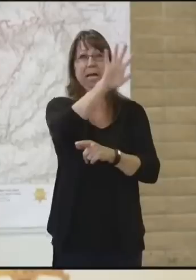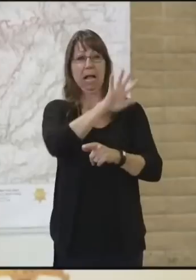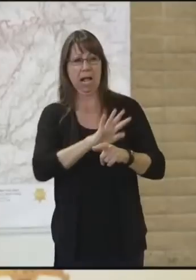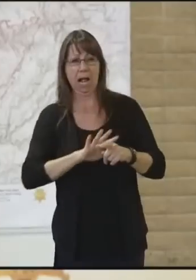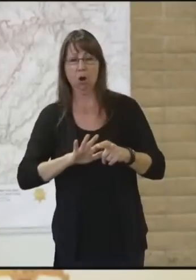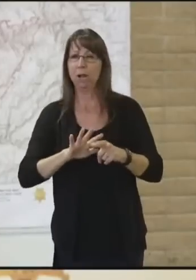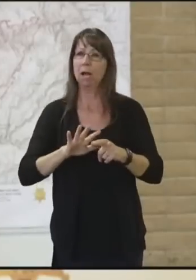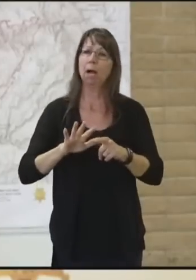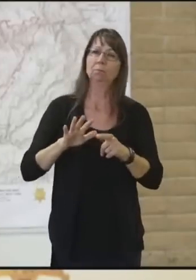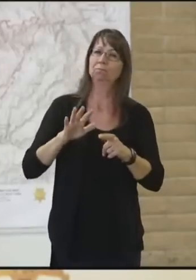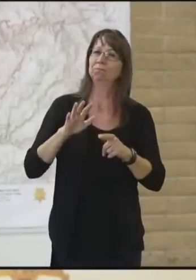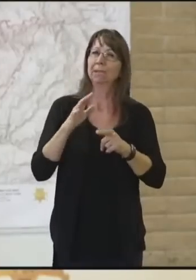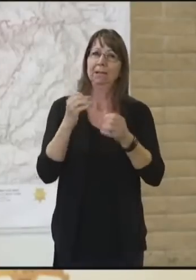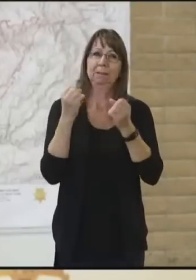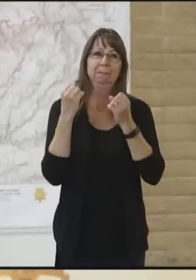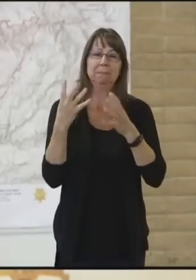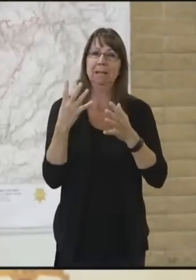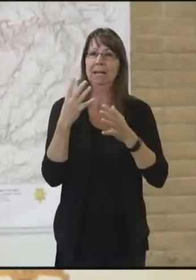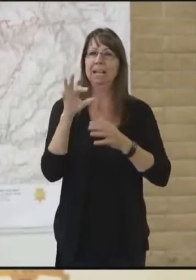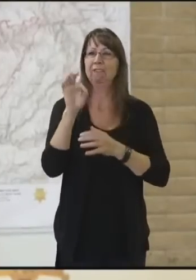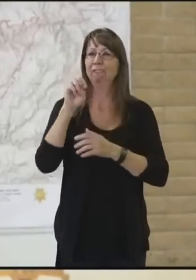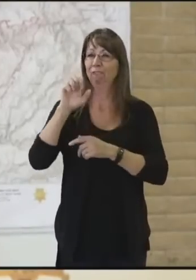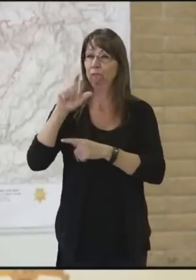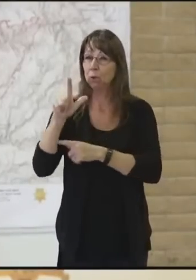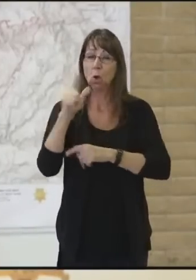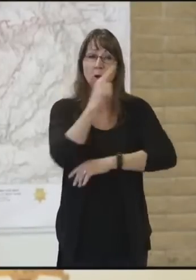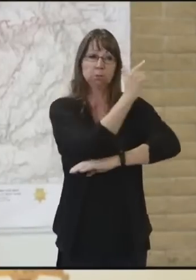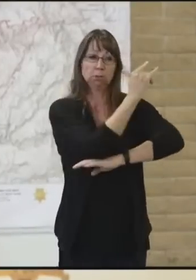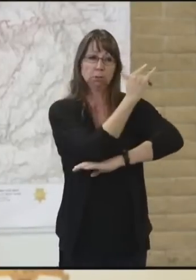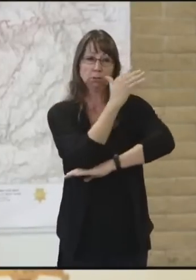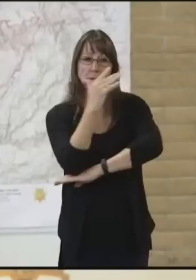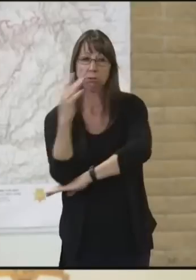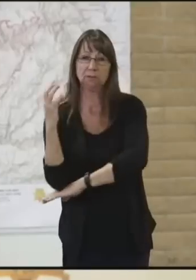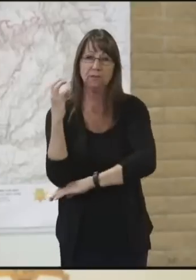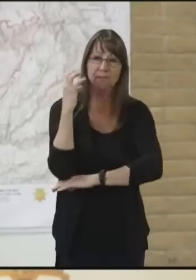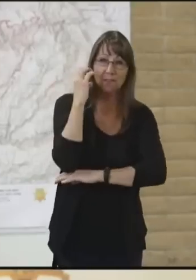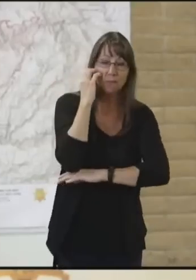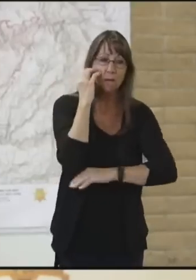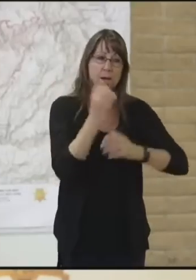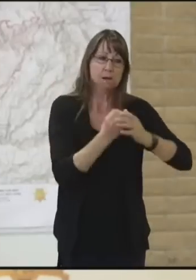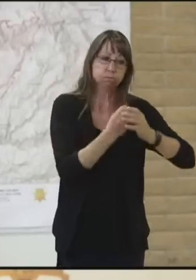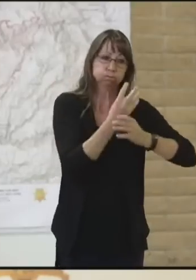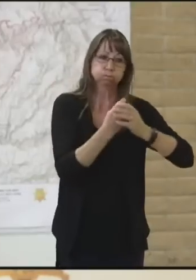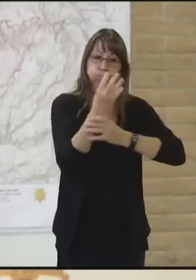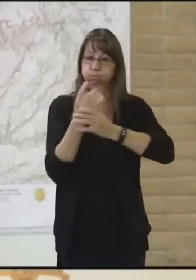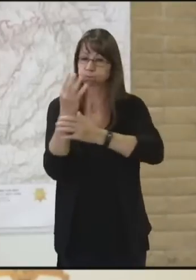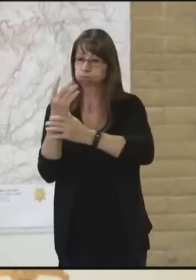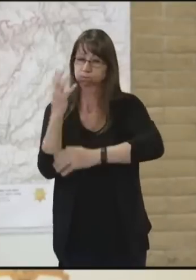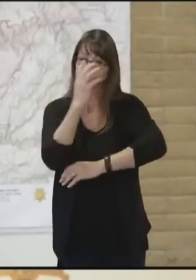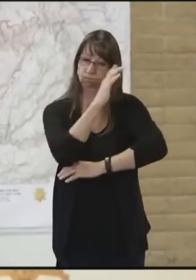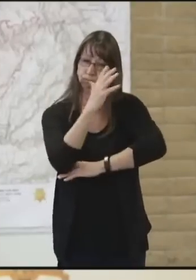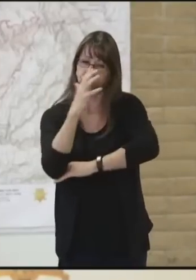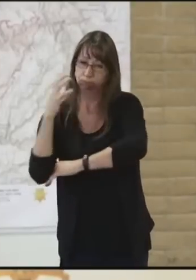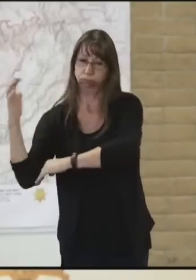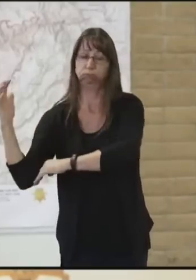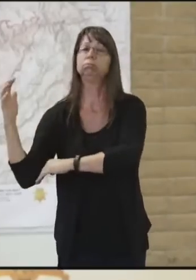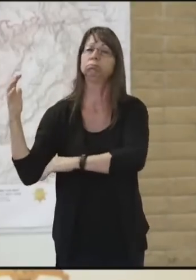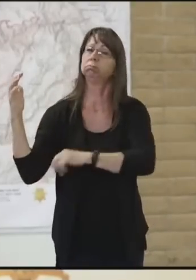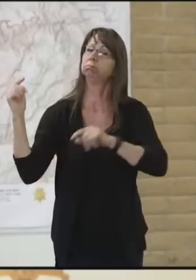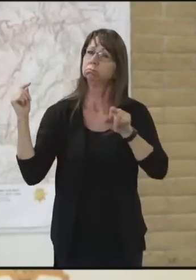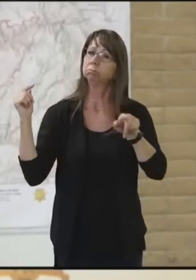fuel because of the nature of the terrain and topography and vegetation that's native to those areas. And therefore,